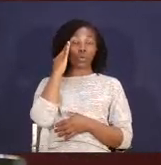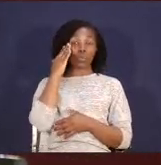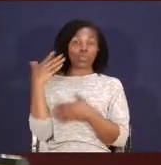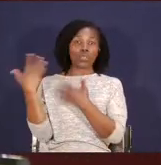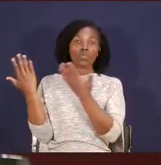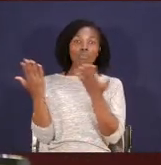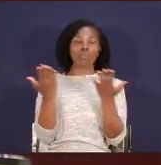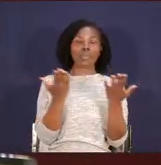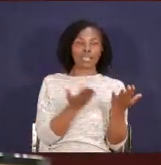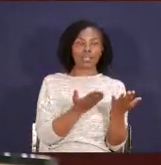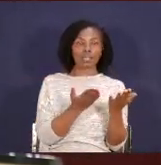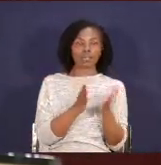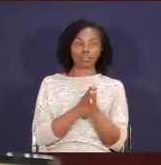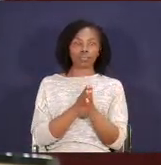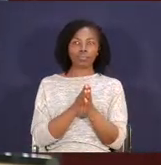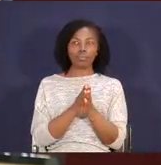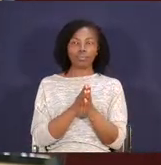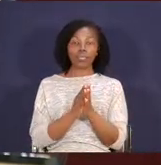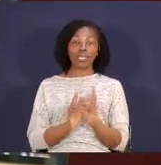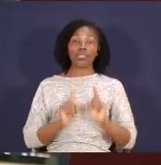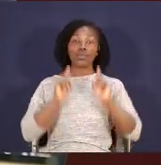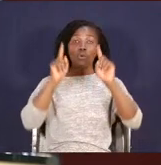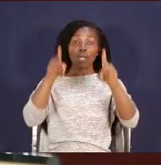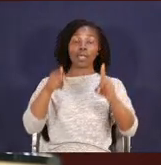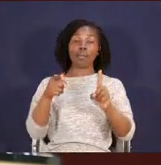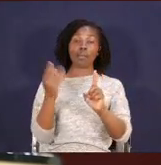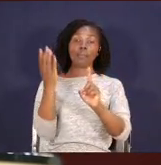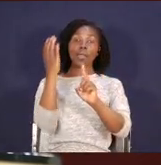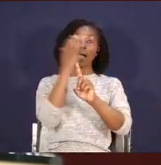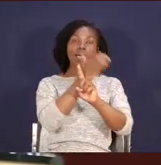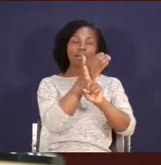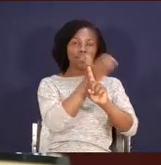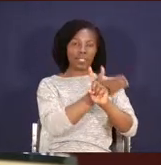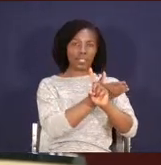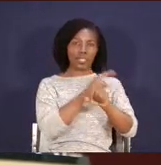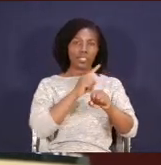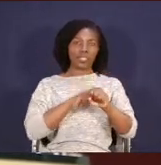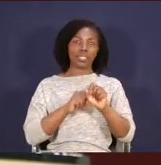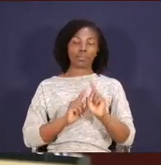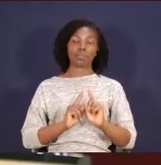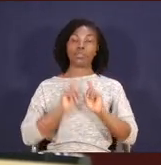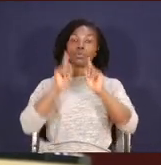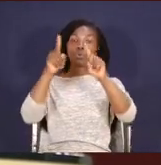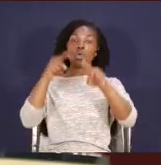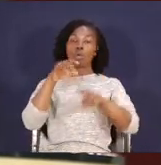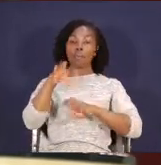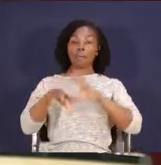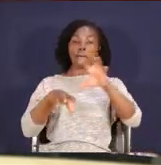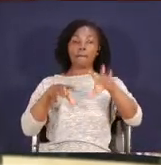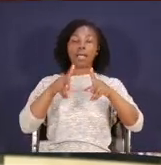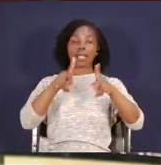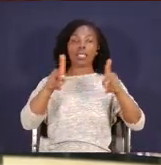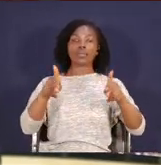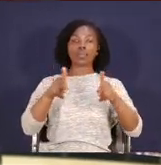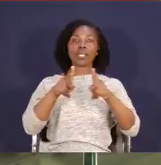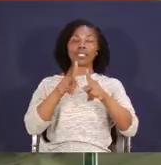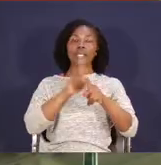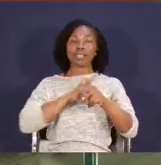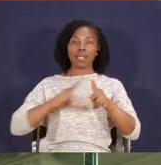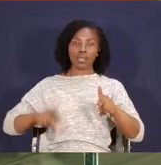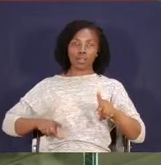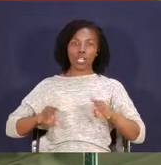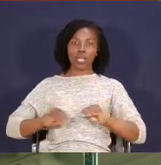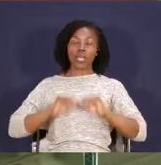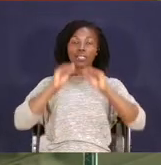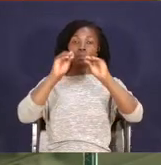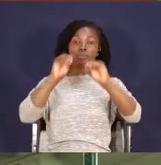know, you come with a harvest. When we go into the marketplace, God plants us there in